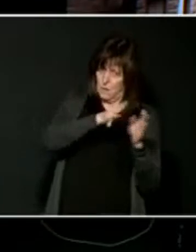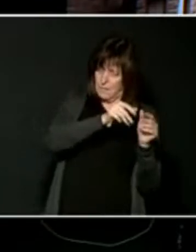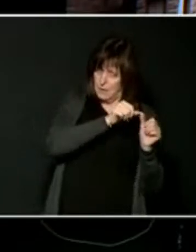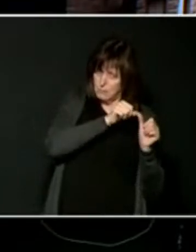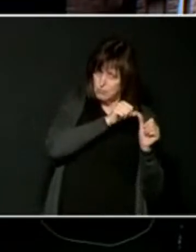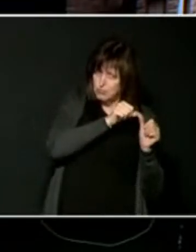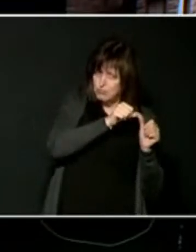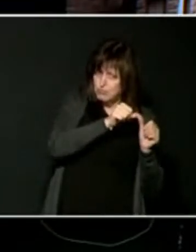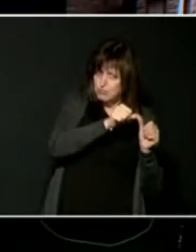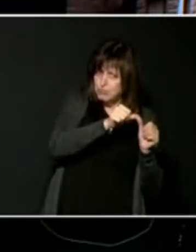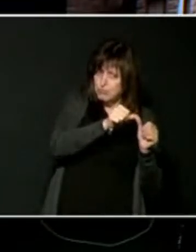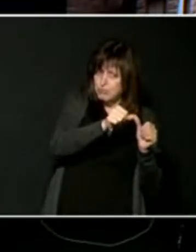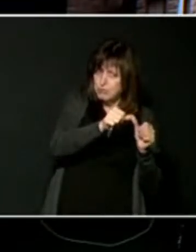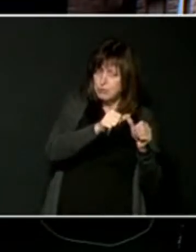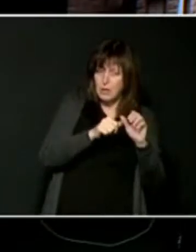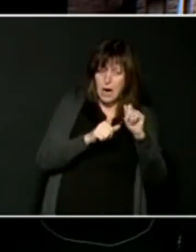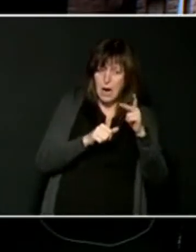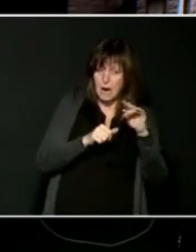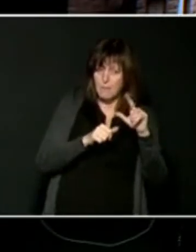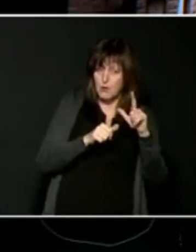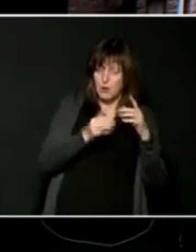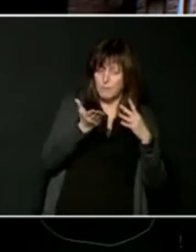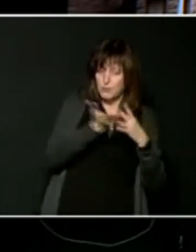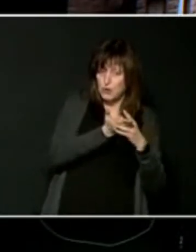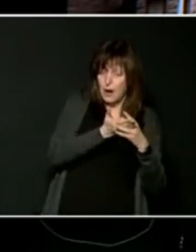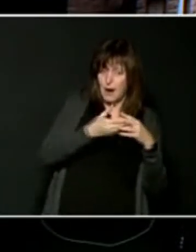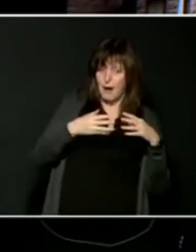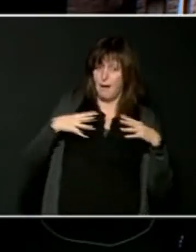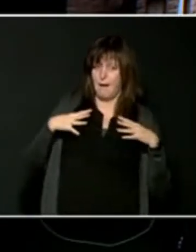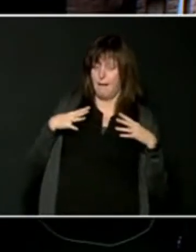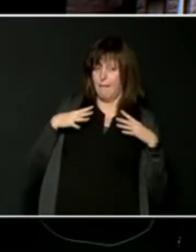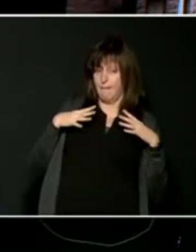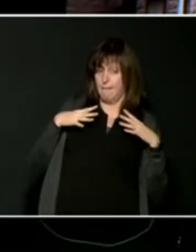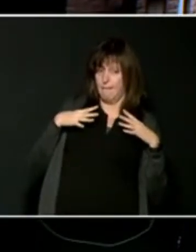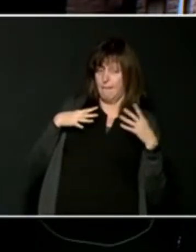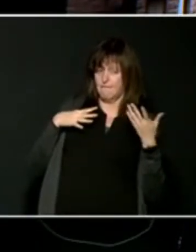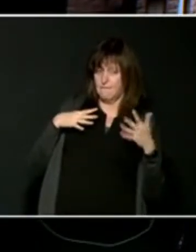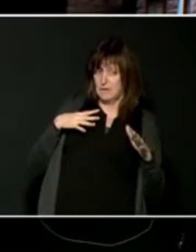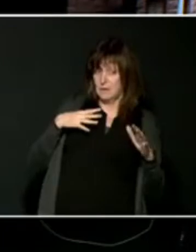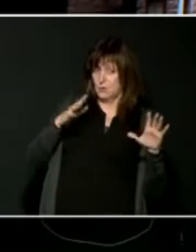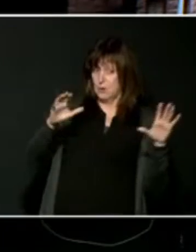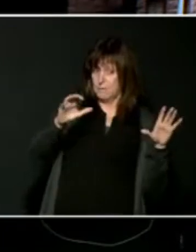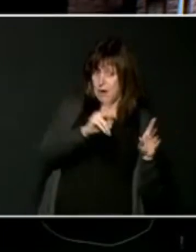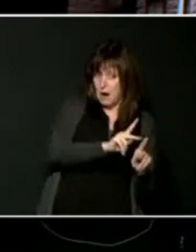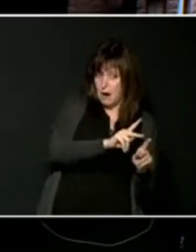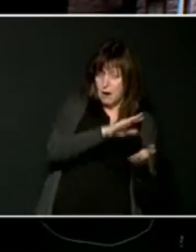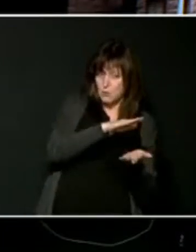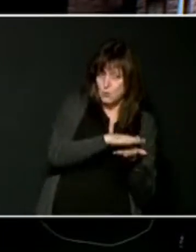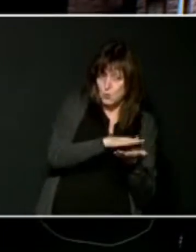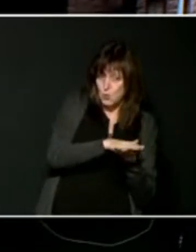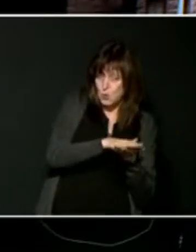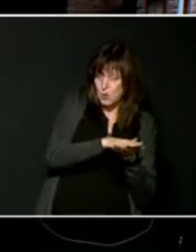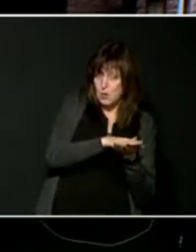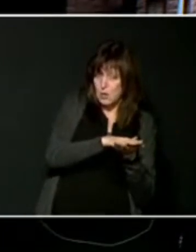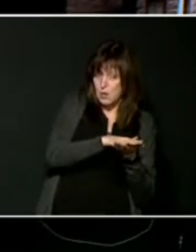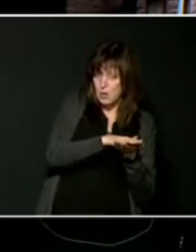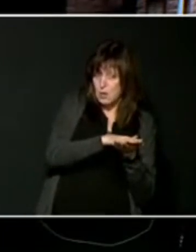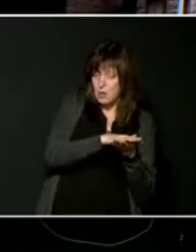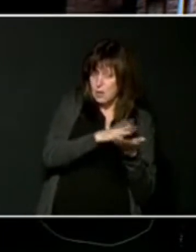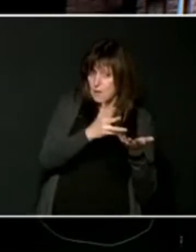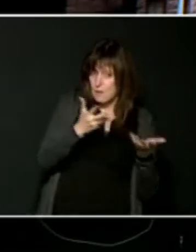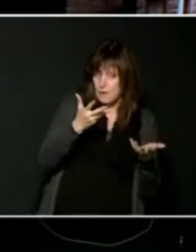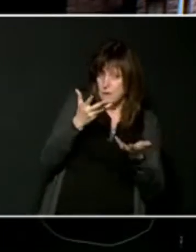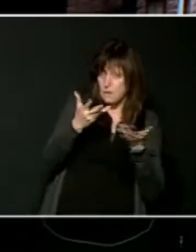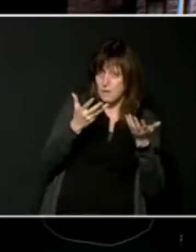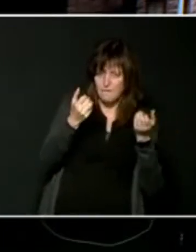the April break and schools will return. I think there's a lot of concern about the situation in schools